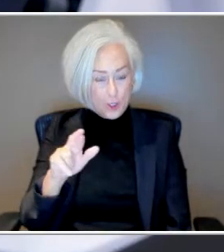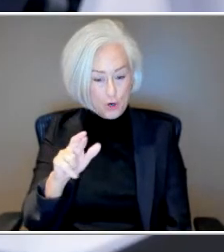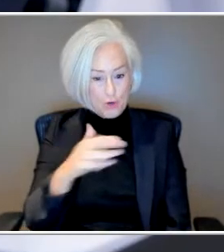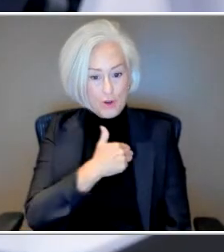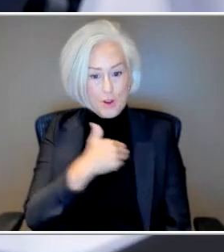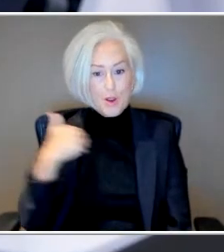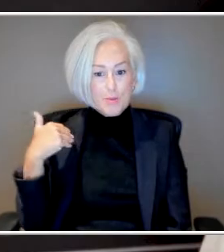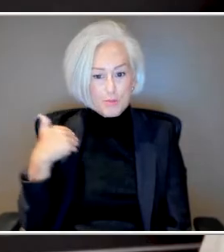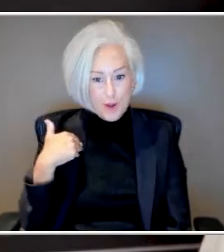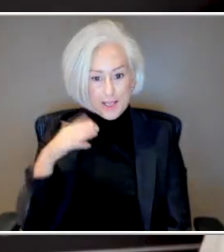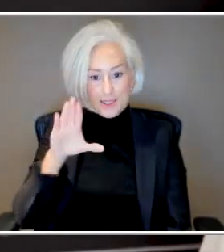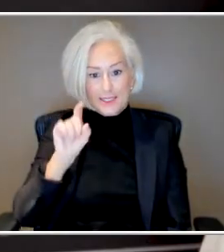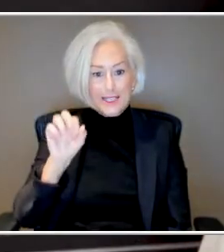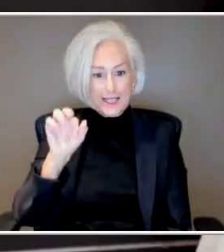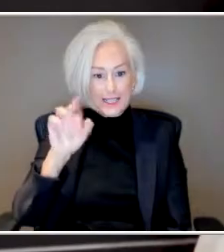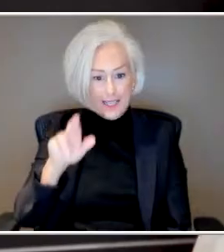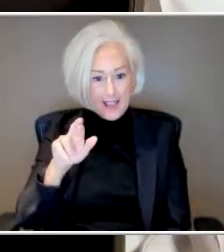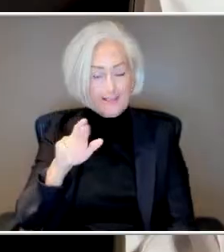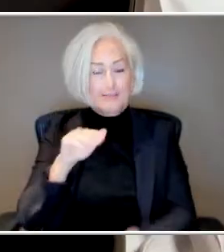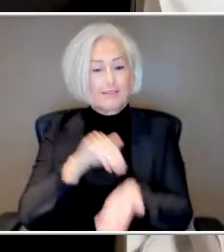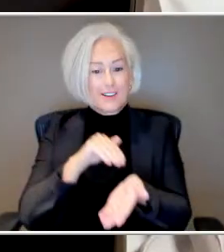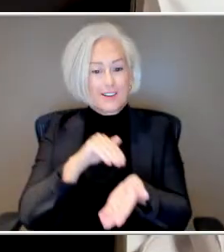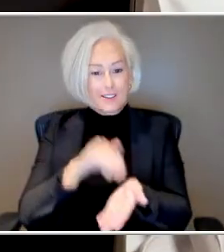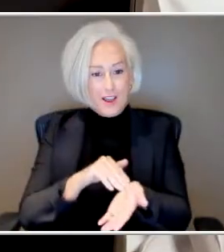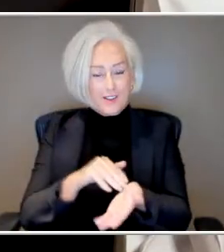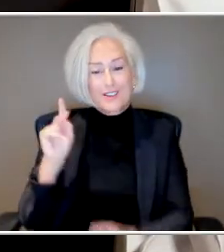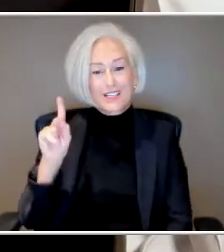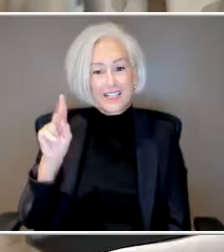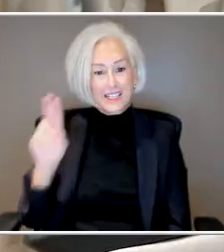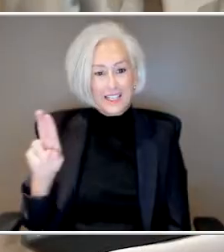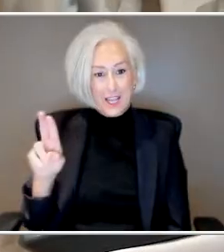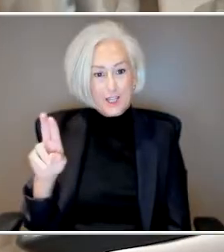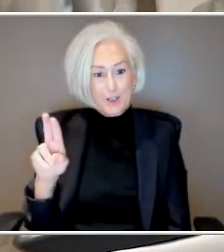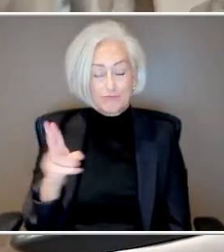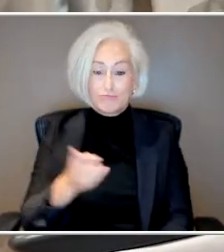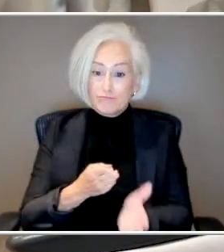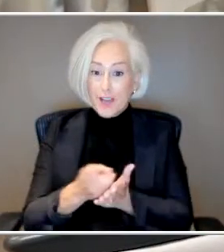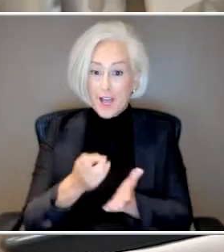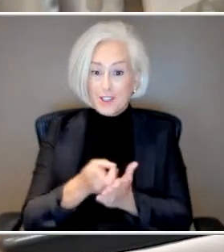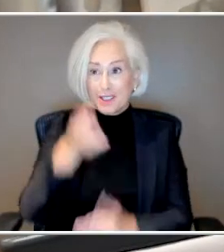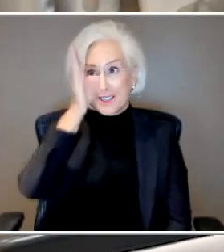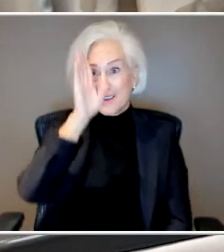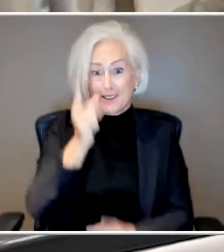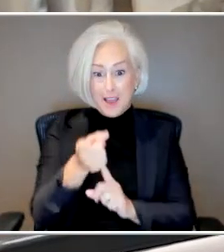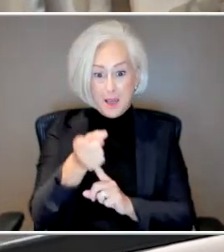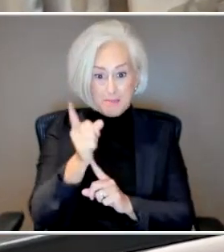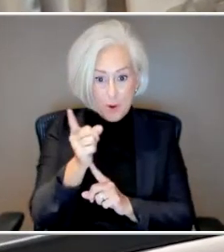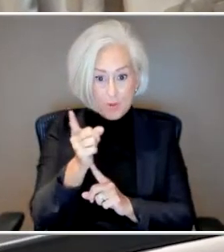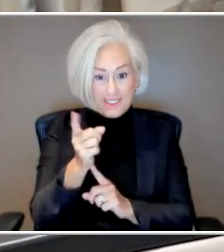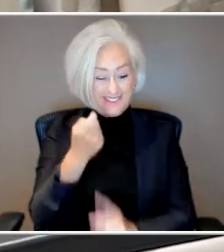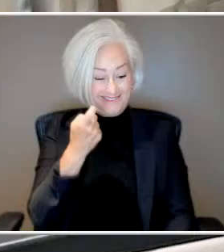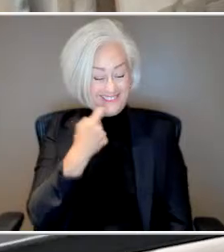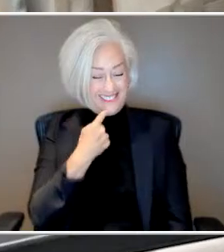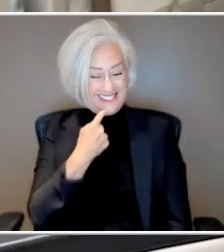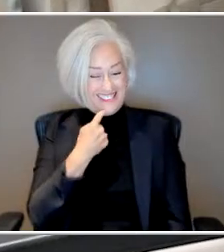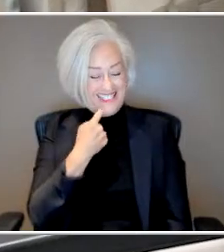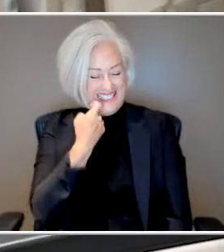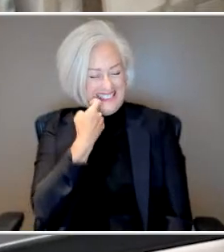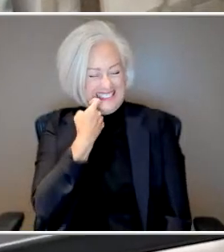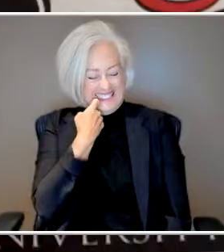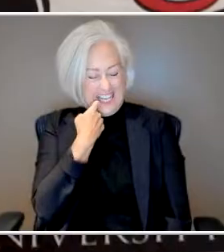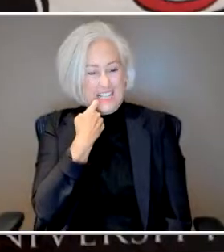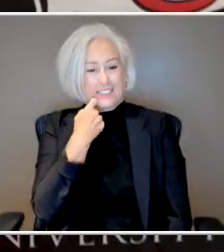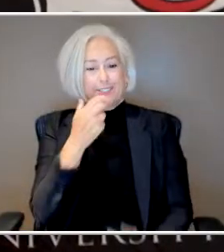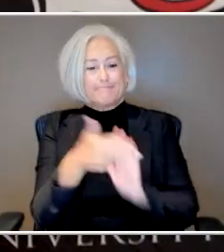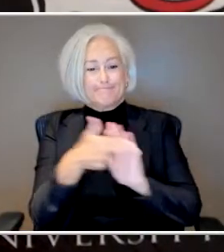Kansas Cancer Center. So it was truly, honestly, it was a God moment. And she says I was just diagnosed with breast cancer. Triple negative breast